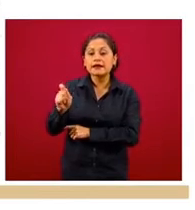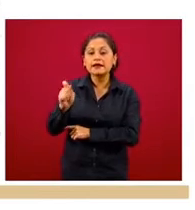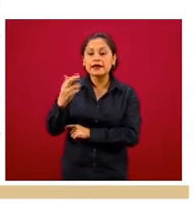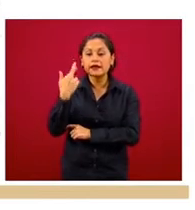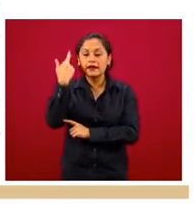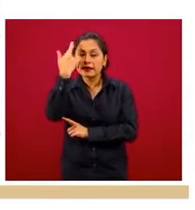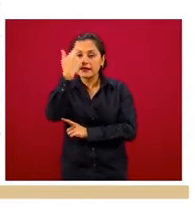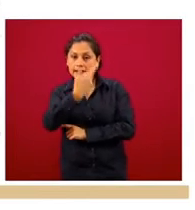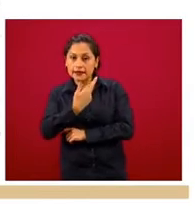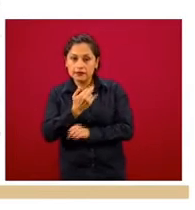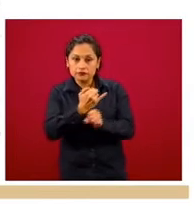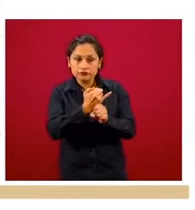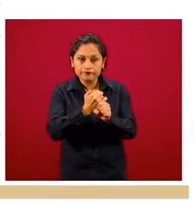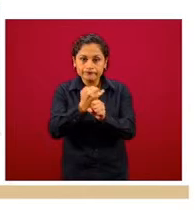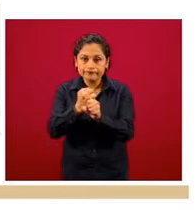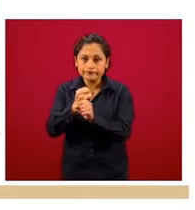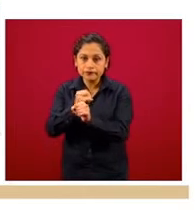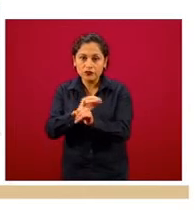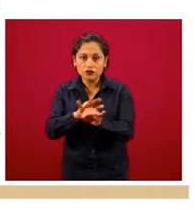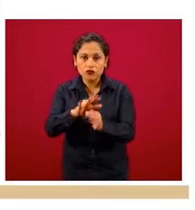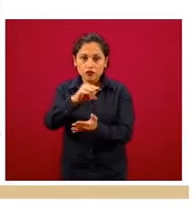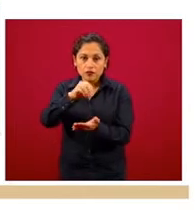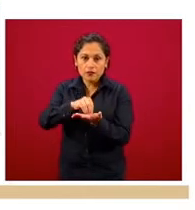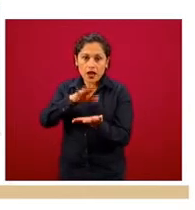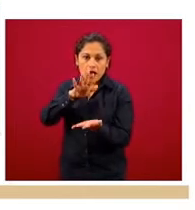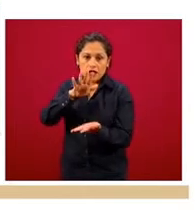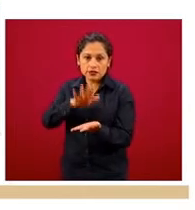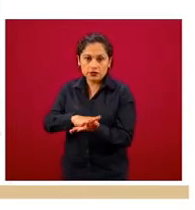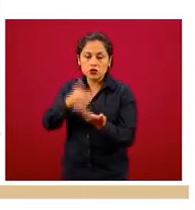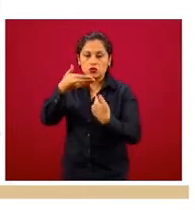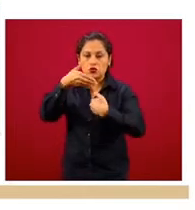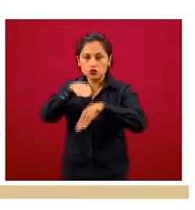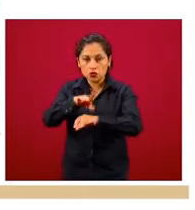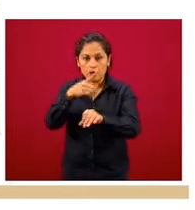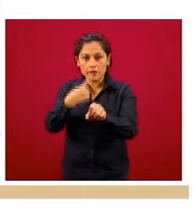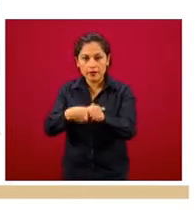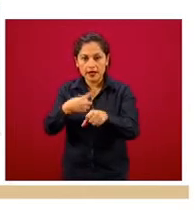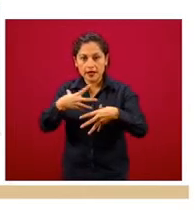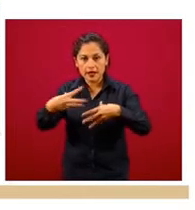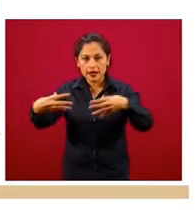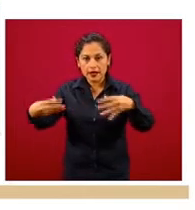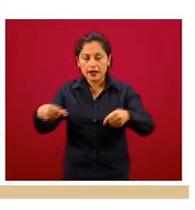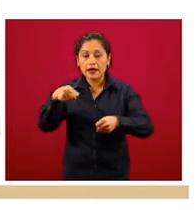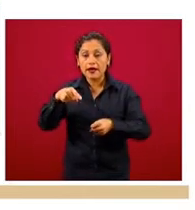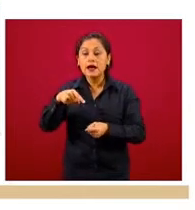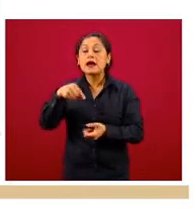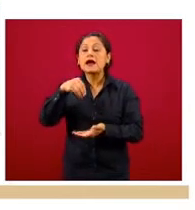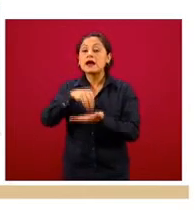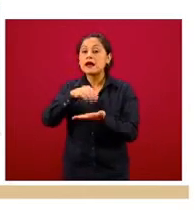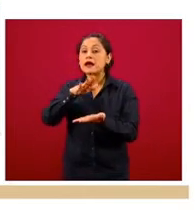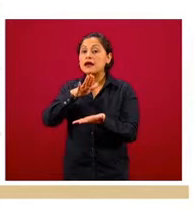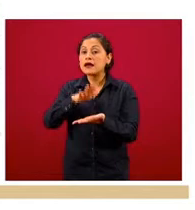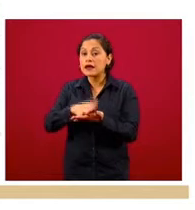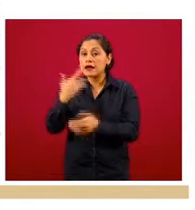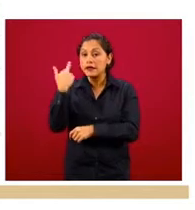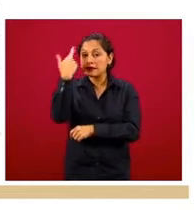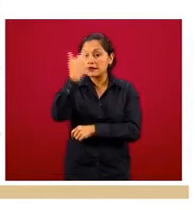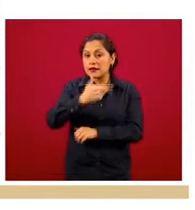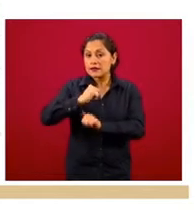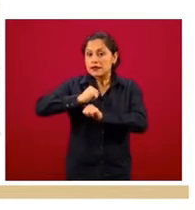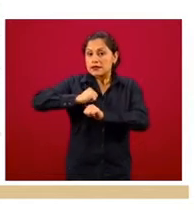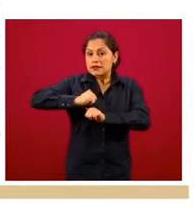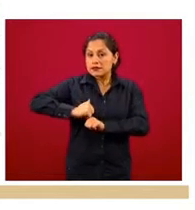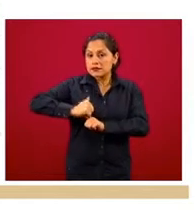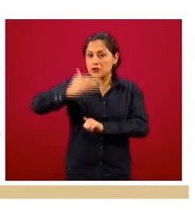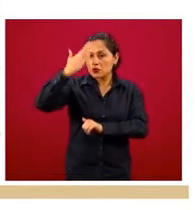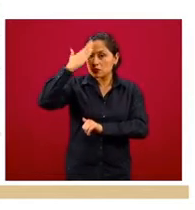monitoring information usually are under a process of review by a national body that is